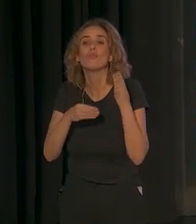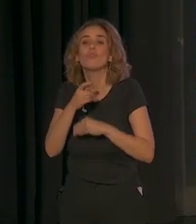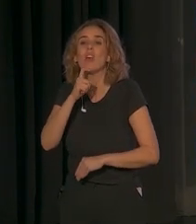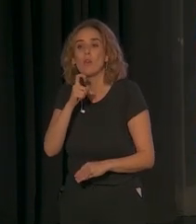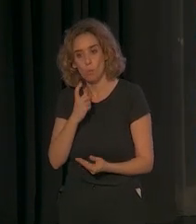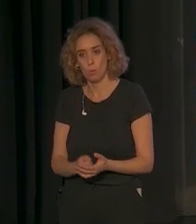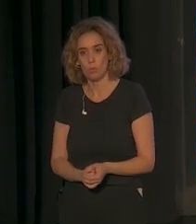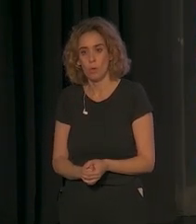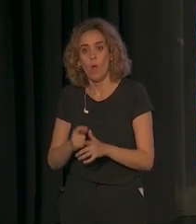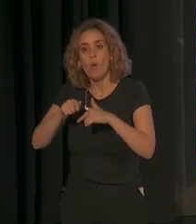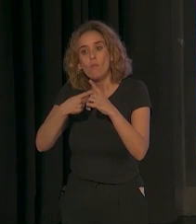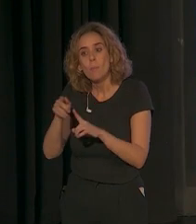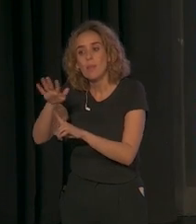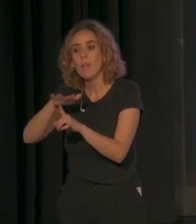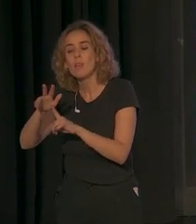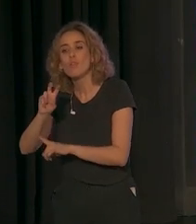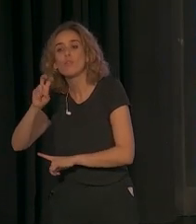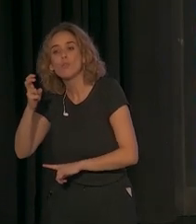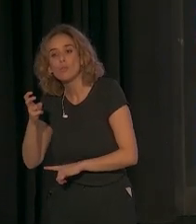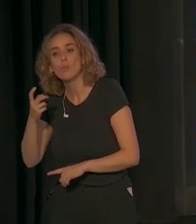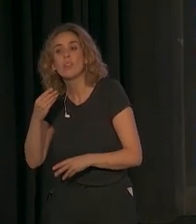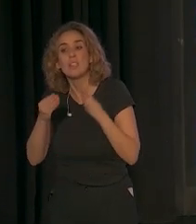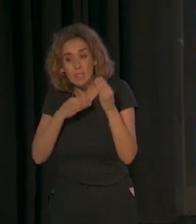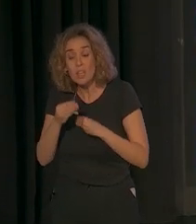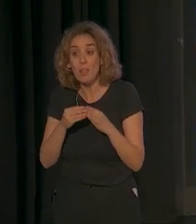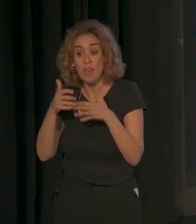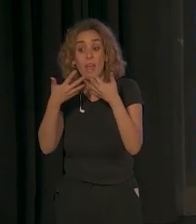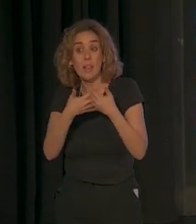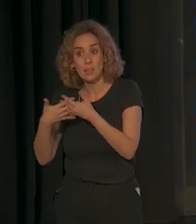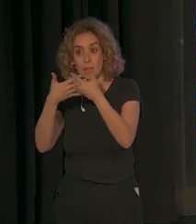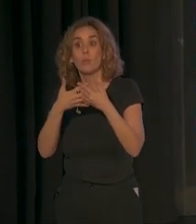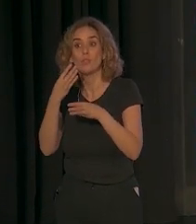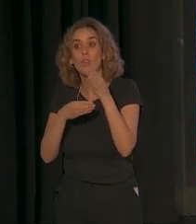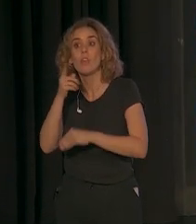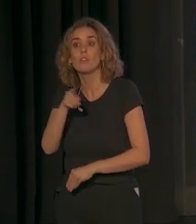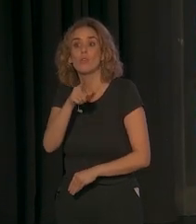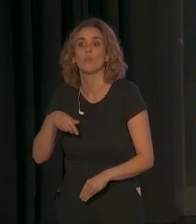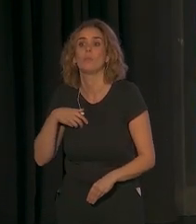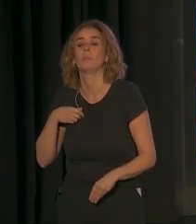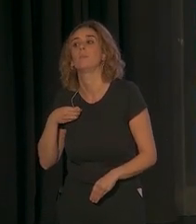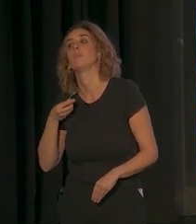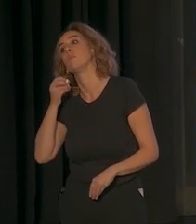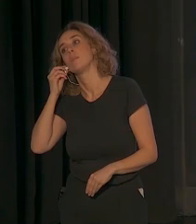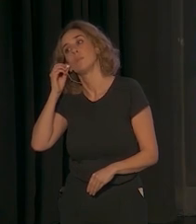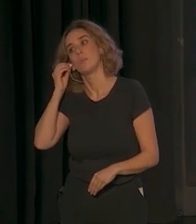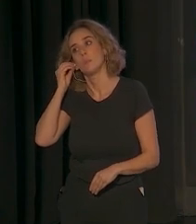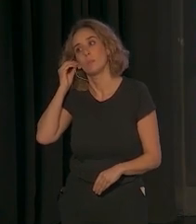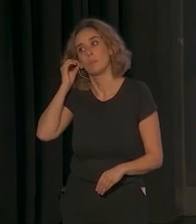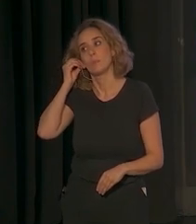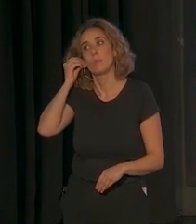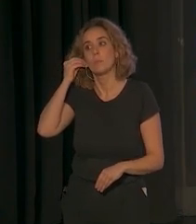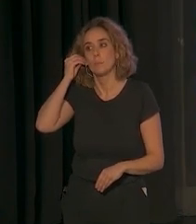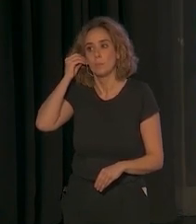we present in the other environment, is it through the family and the other environments? And are you actually doing that in the United States?